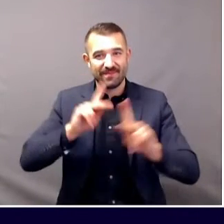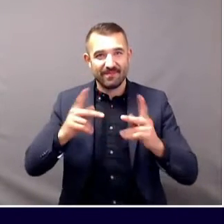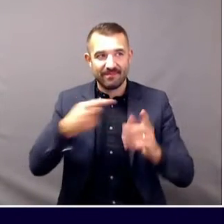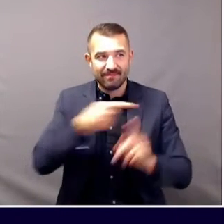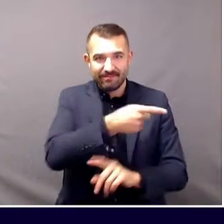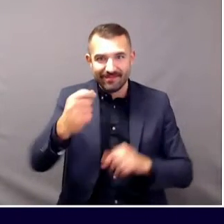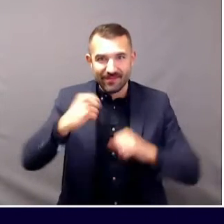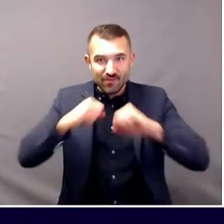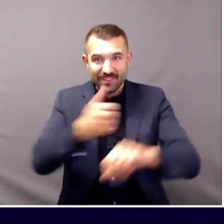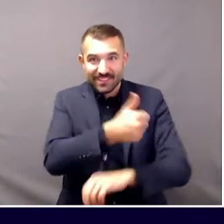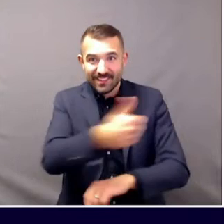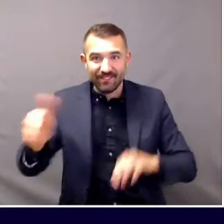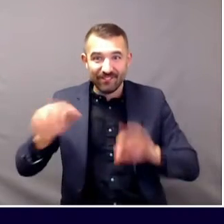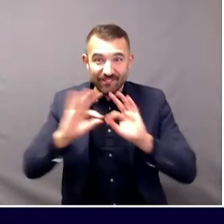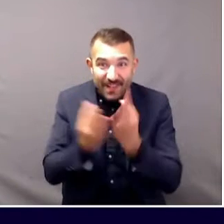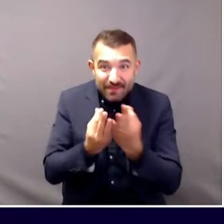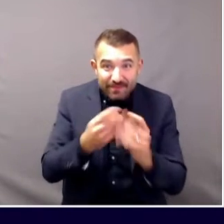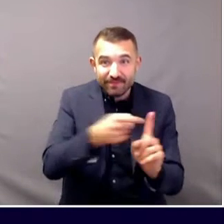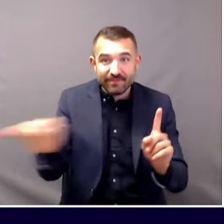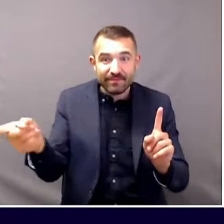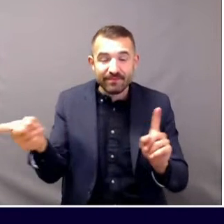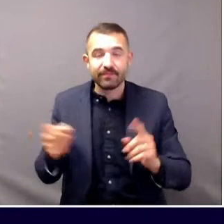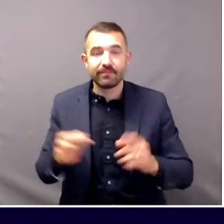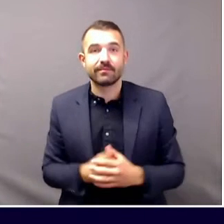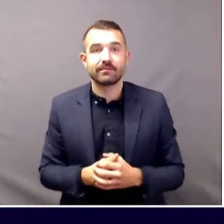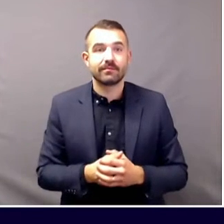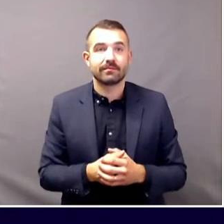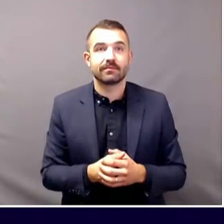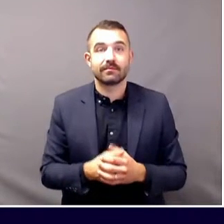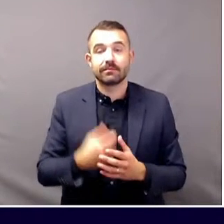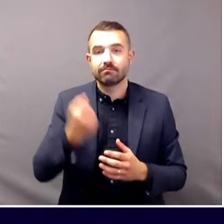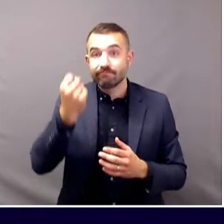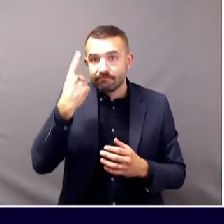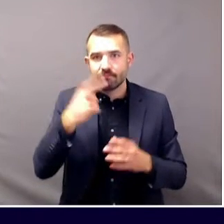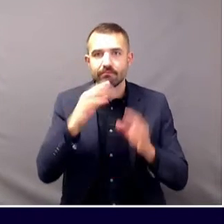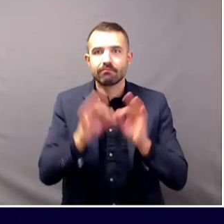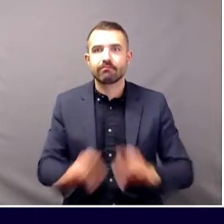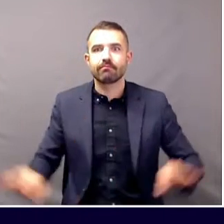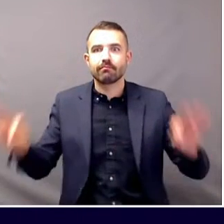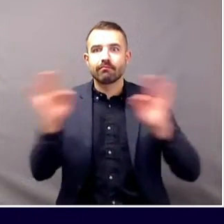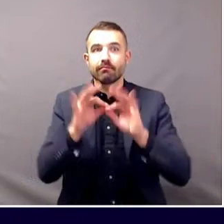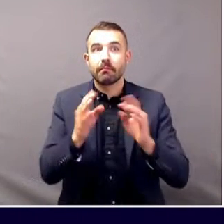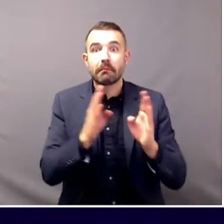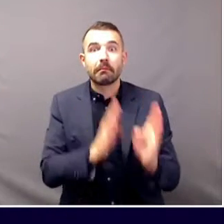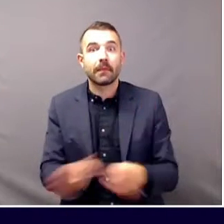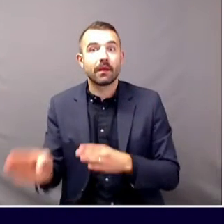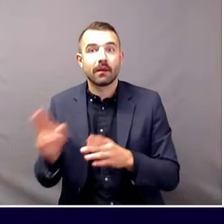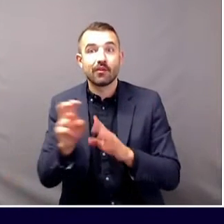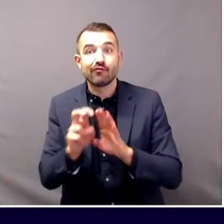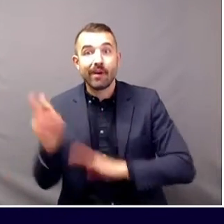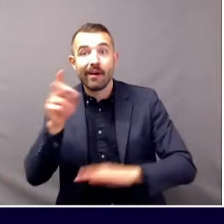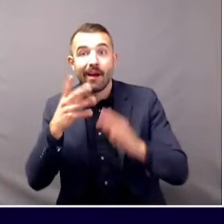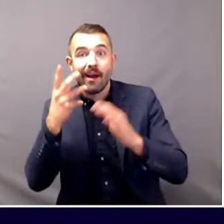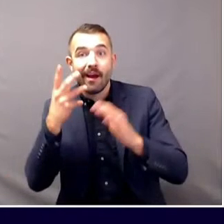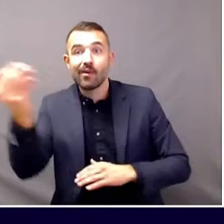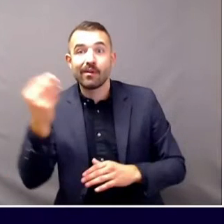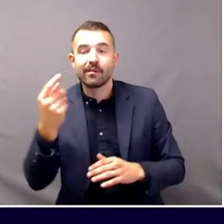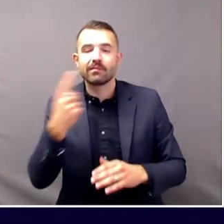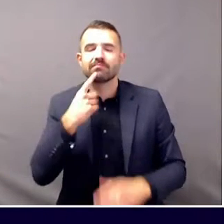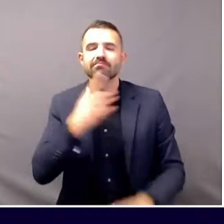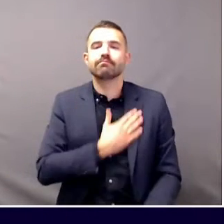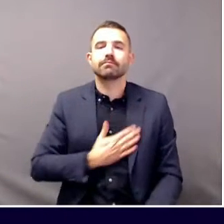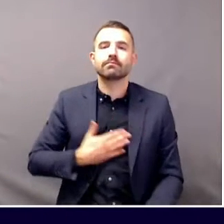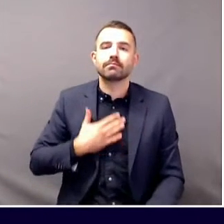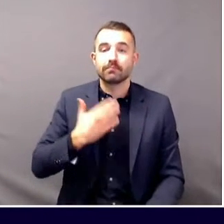We urge travelers to know before you go. Under the department's standing order, any person in Maine who feels they need